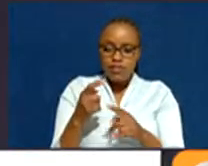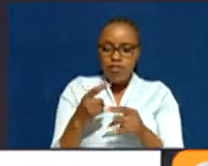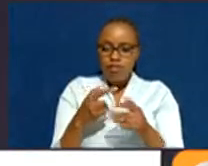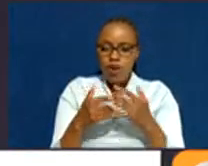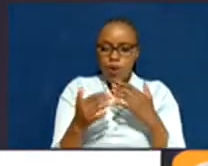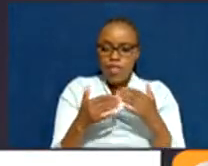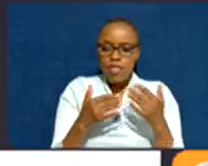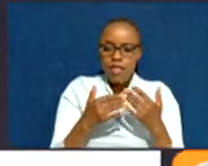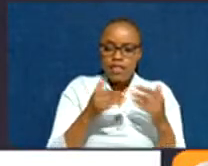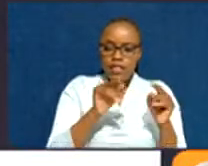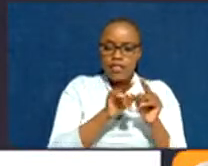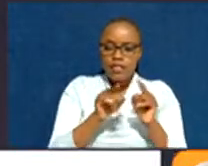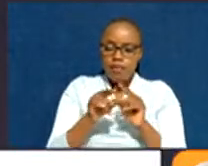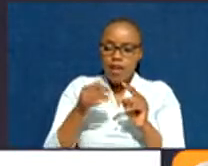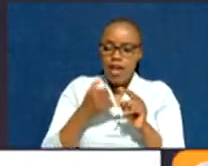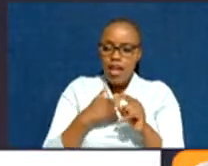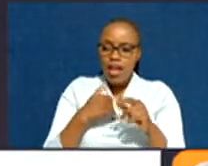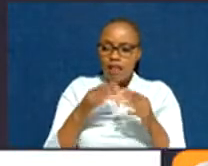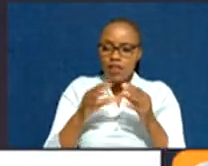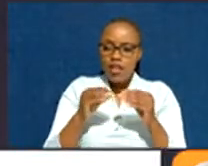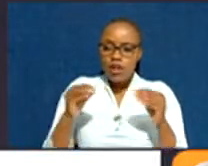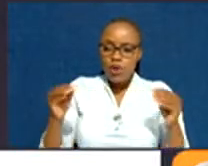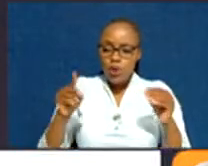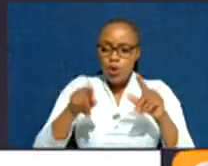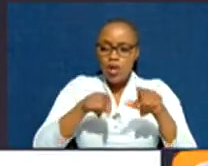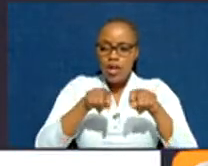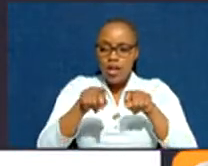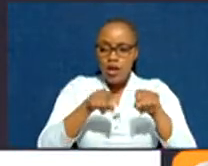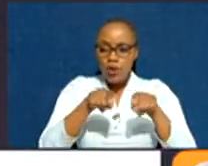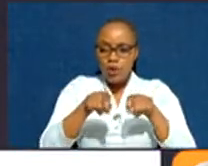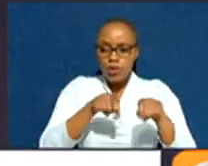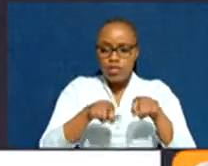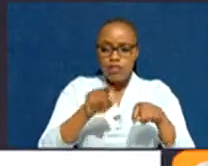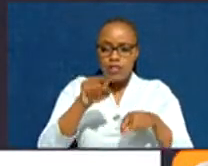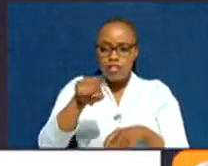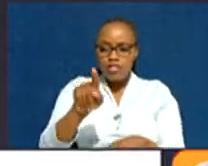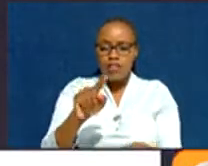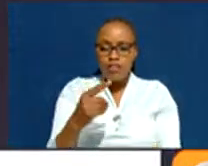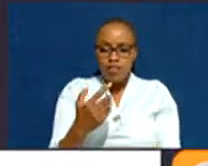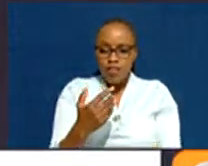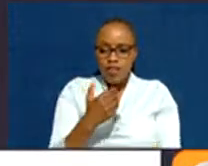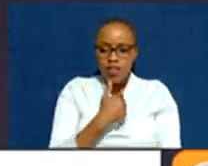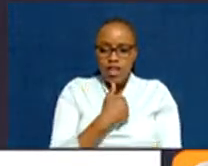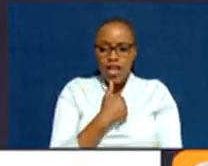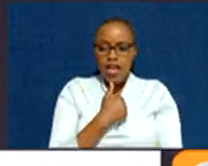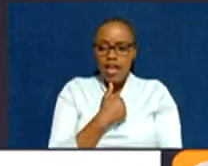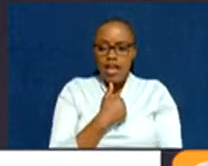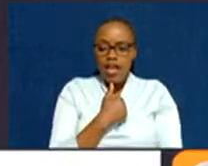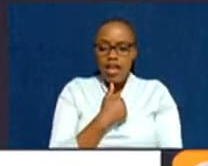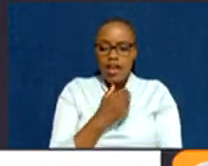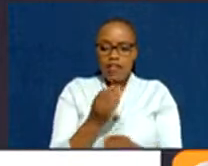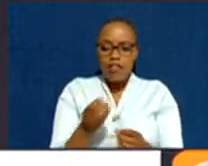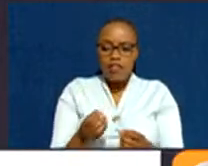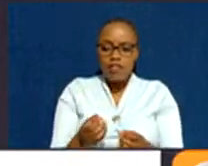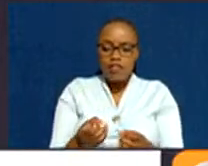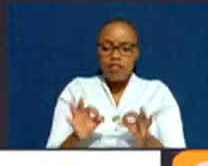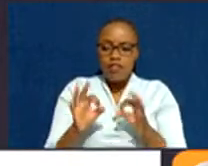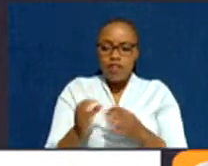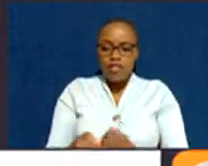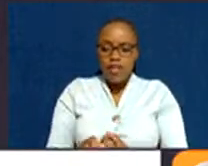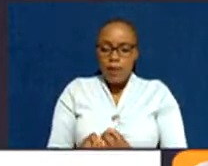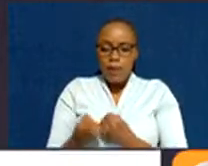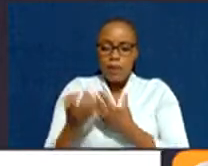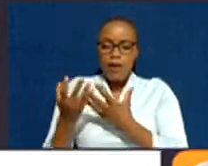regardless and since her long reign, she's never really come round to formally even expressing a bit